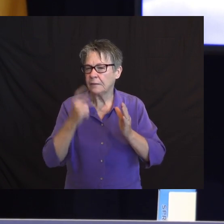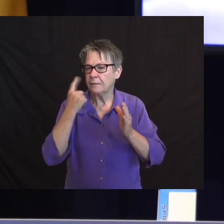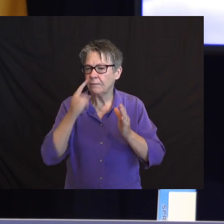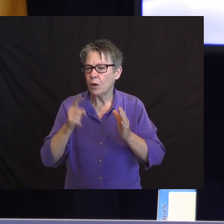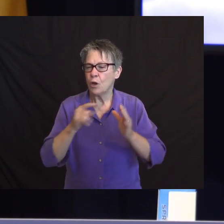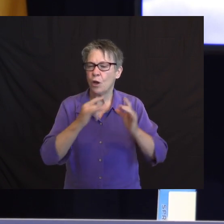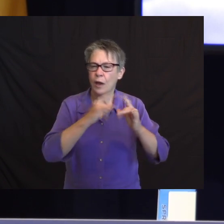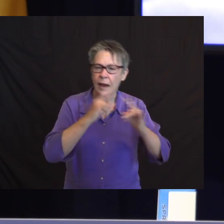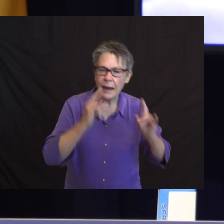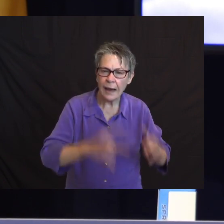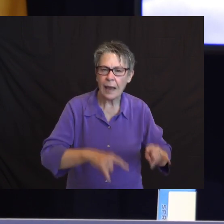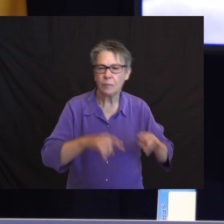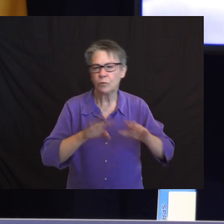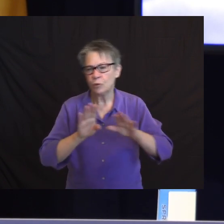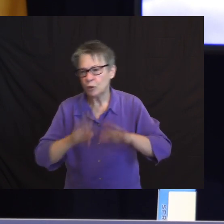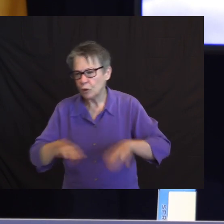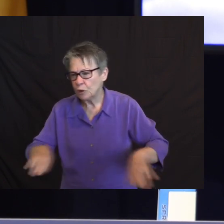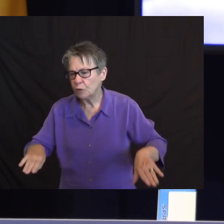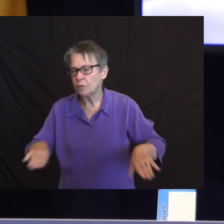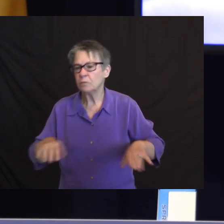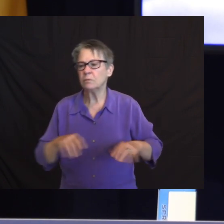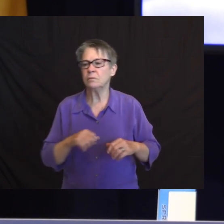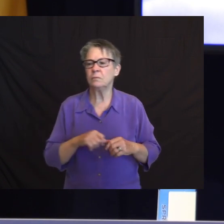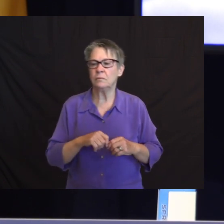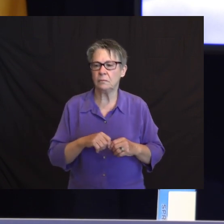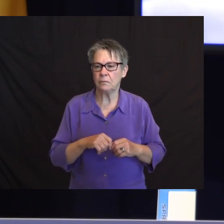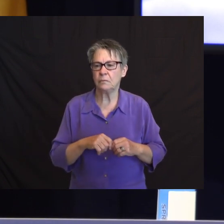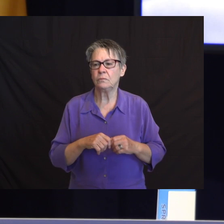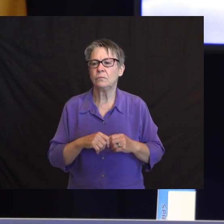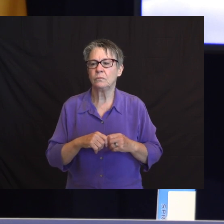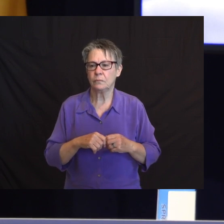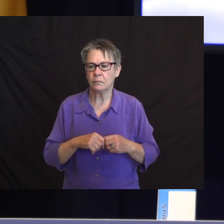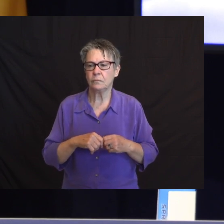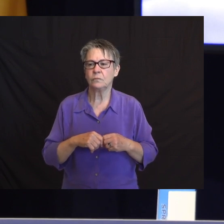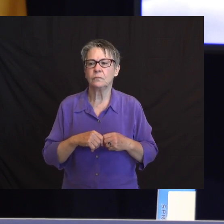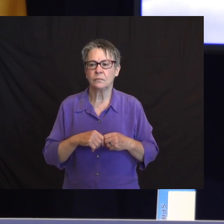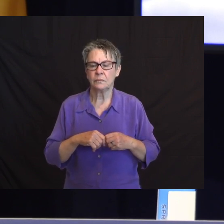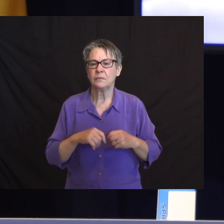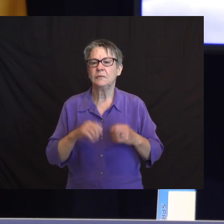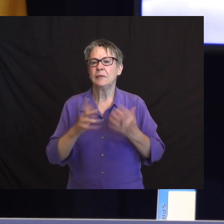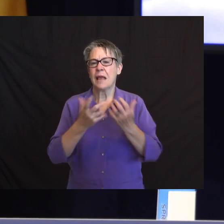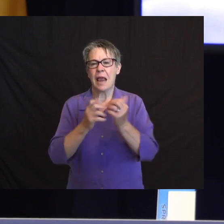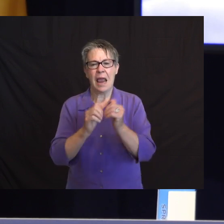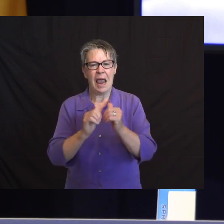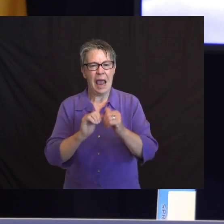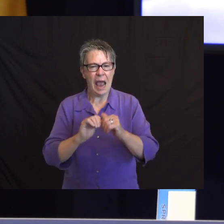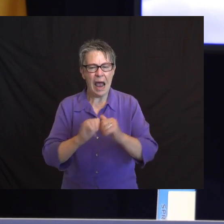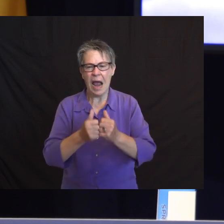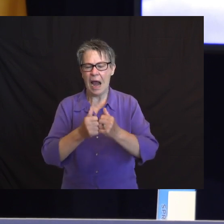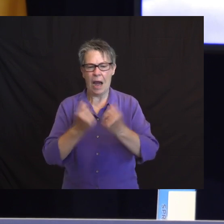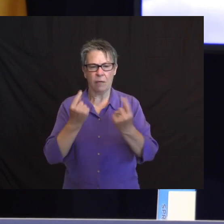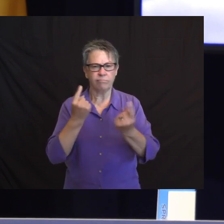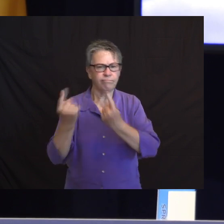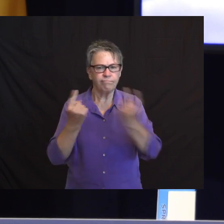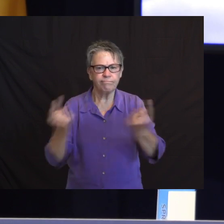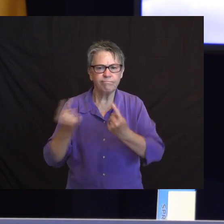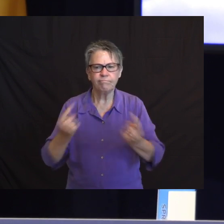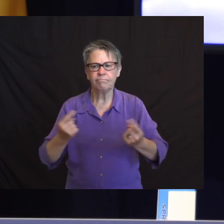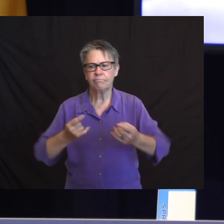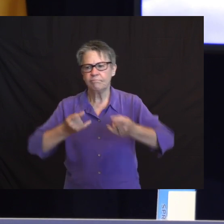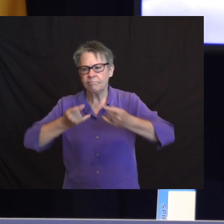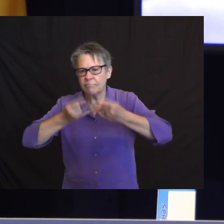The guidelines set parameters on appropriate social distancing, face coverings, and other hygiene